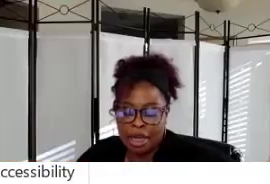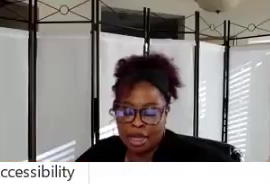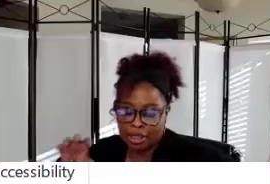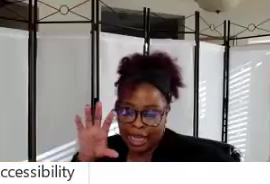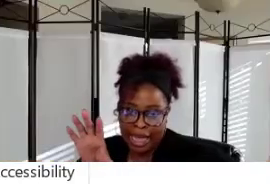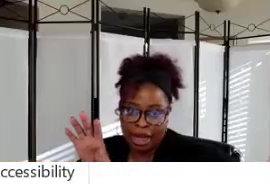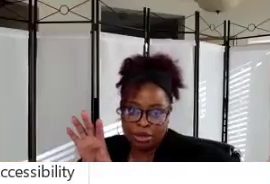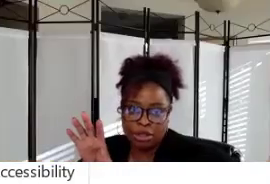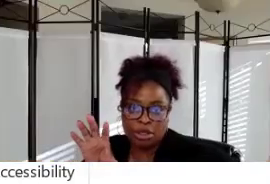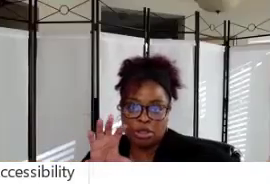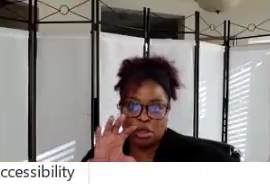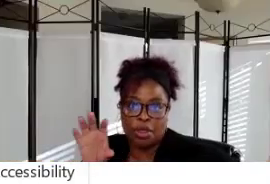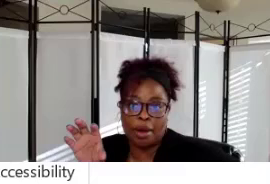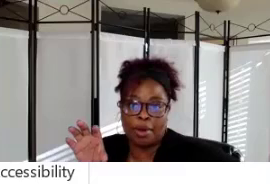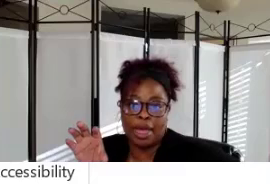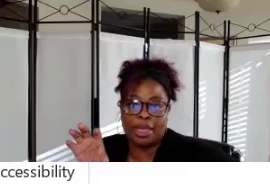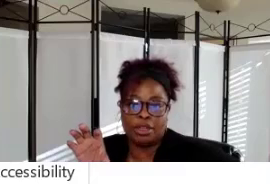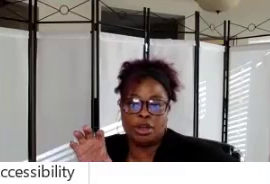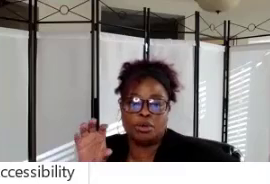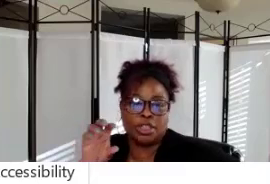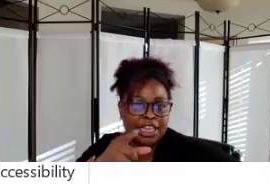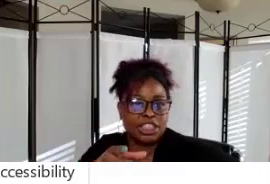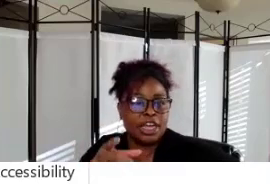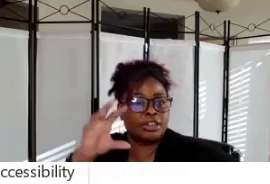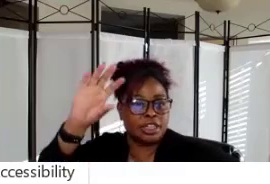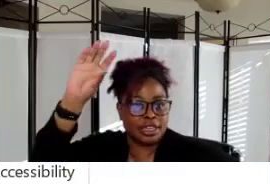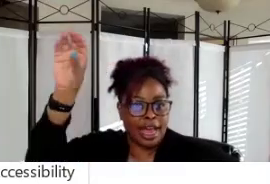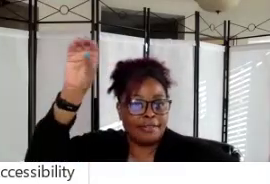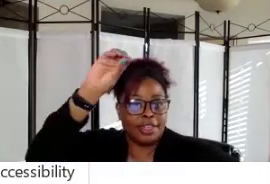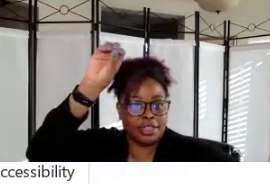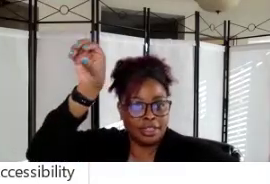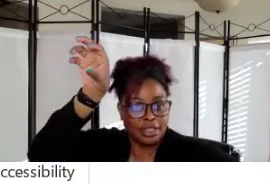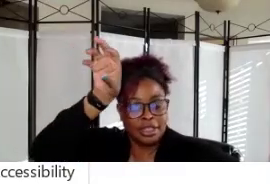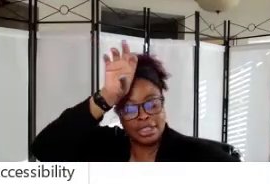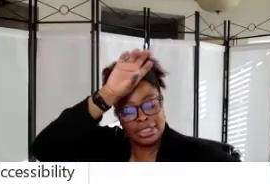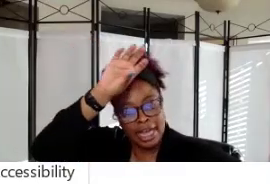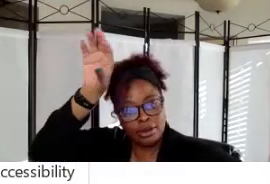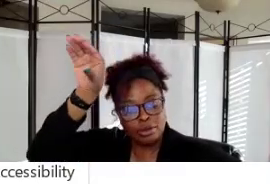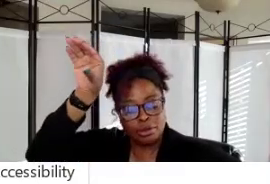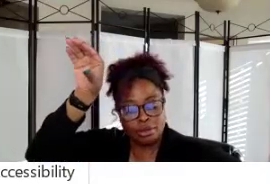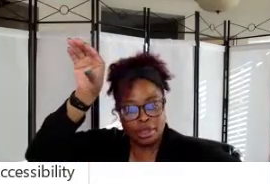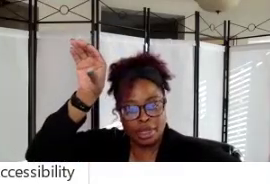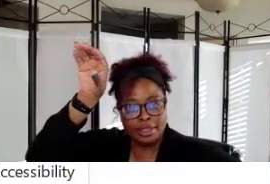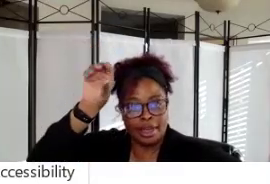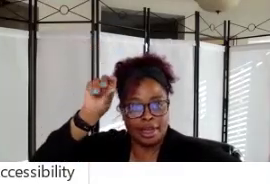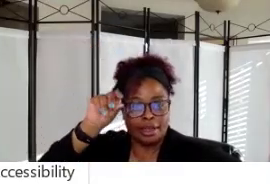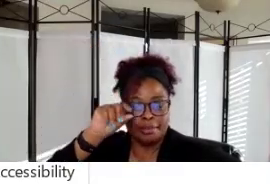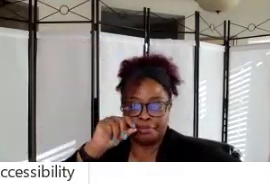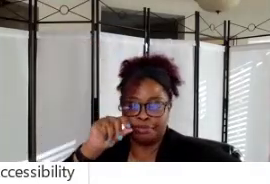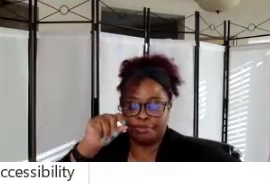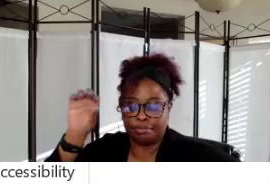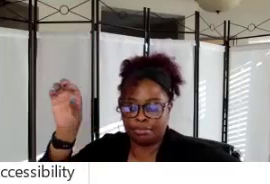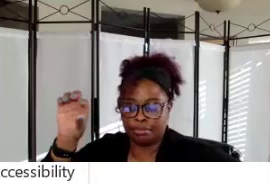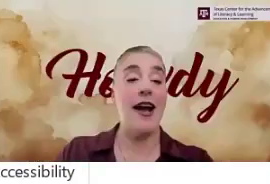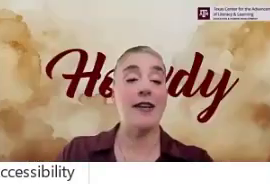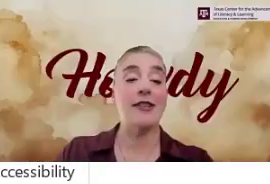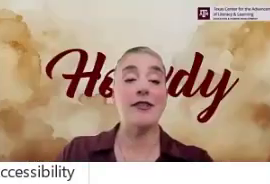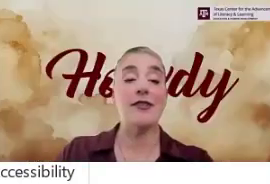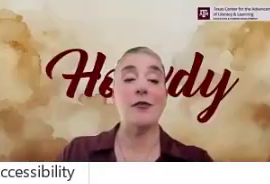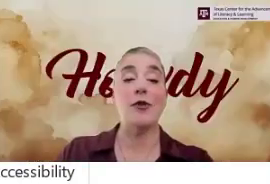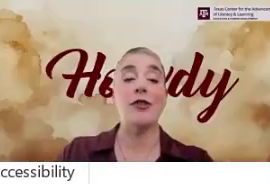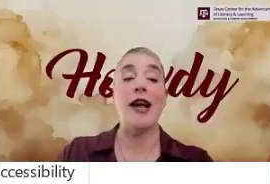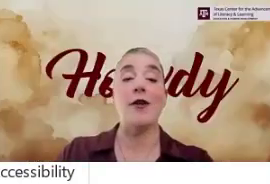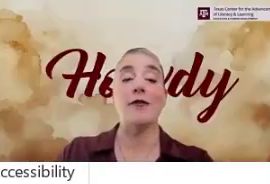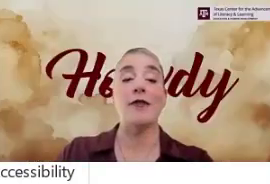header layout? So that way, the section header doesn't have the title. Kind of